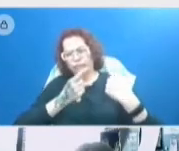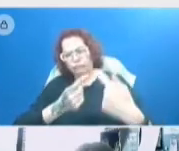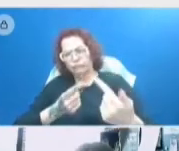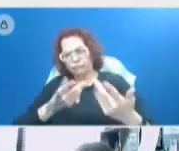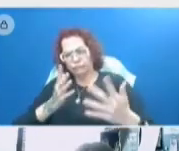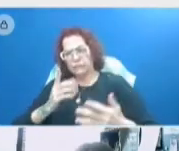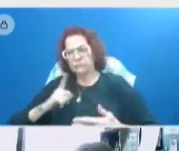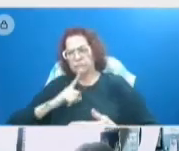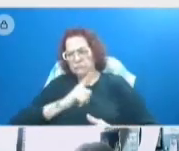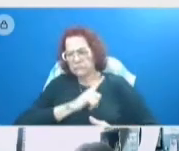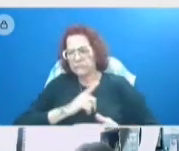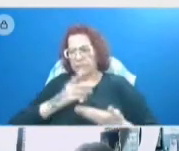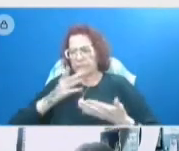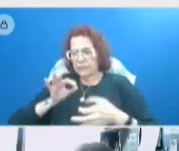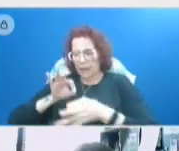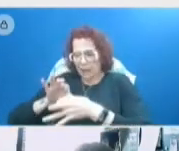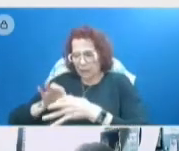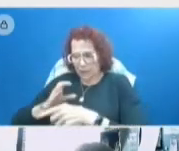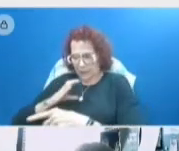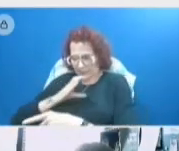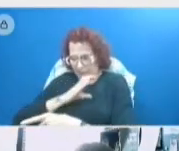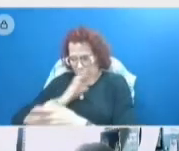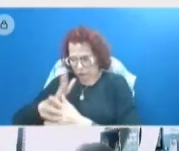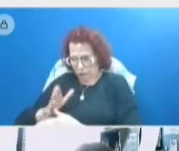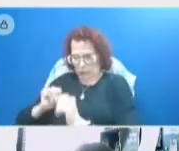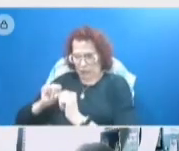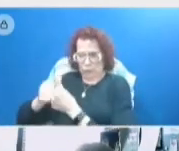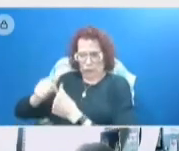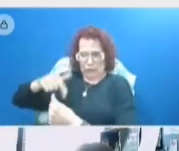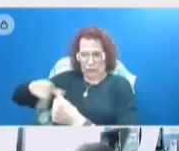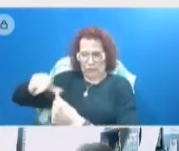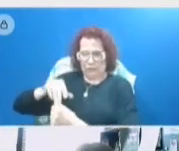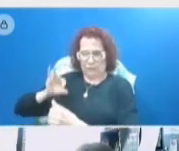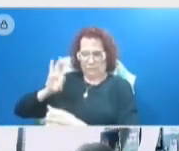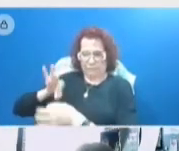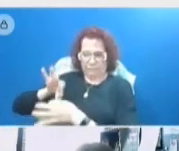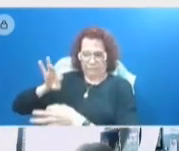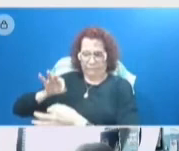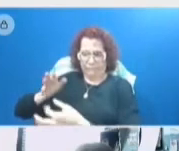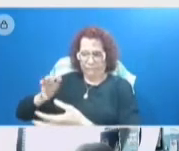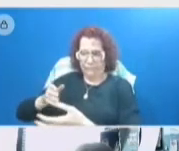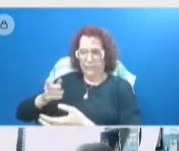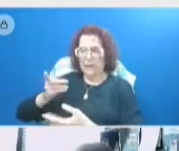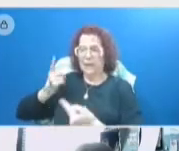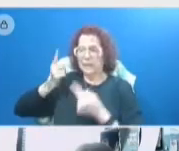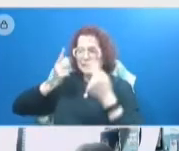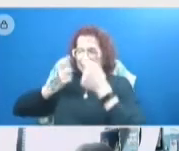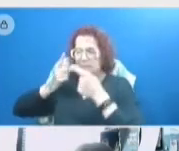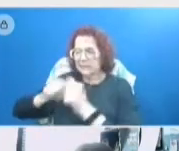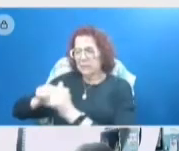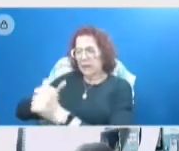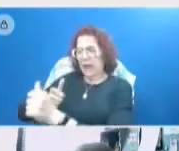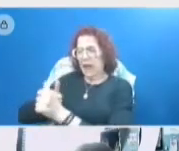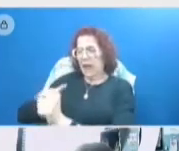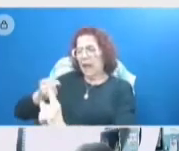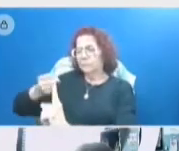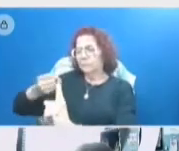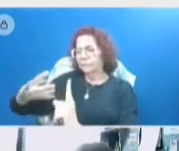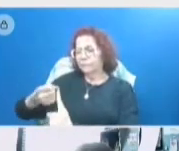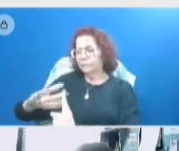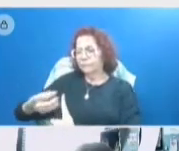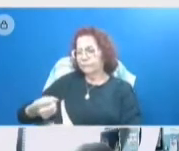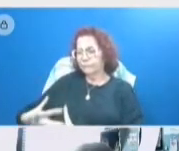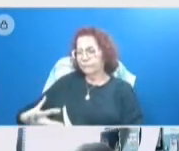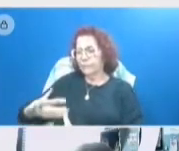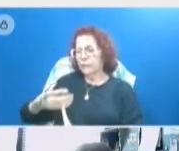Commissioners Association. And the rationale is that the work of an election